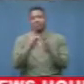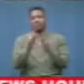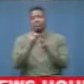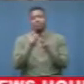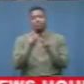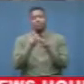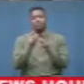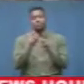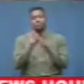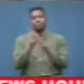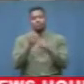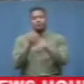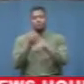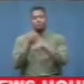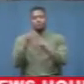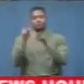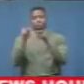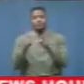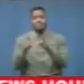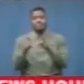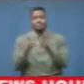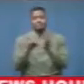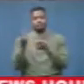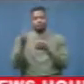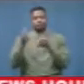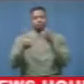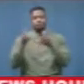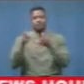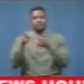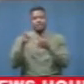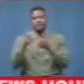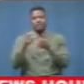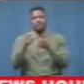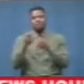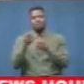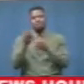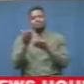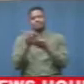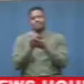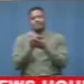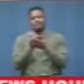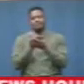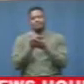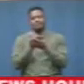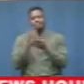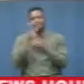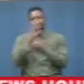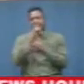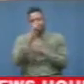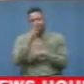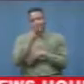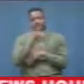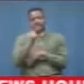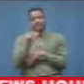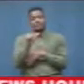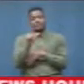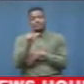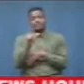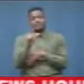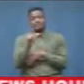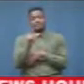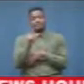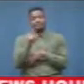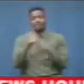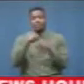10 accused persons standing trial for an alleged coup plot filed applications seeking bail variations.